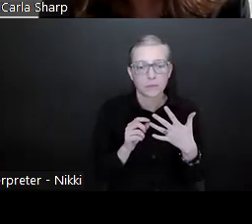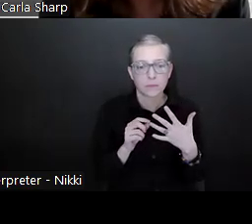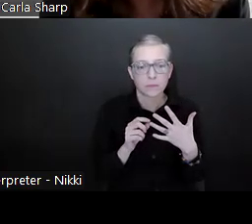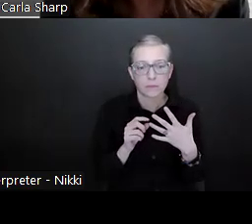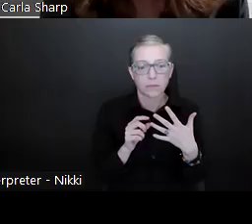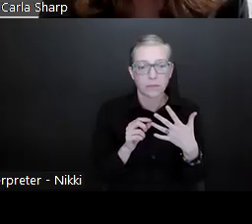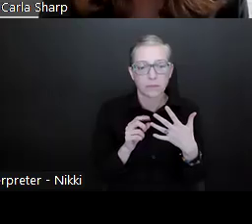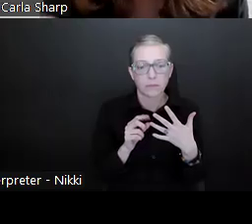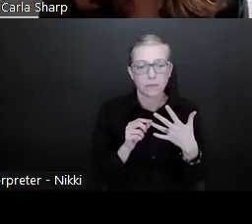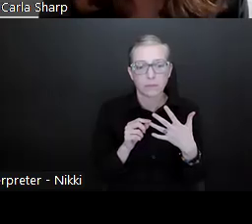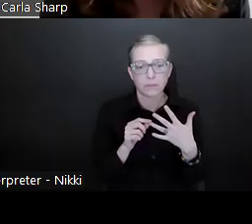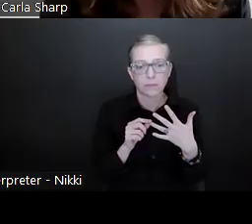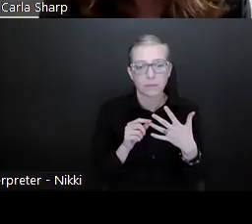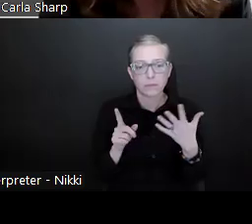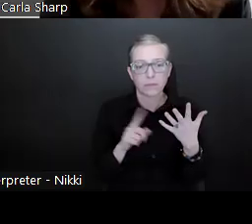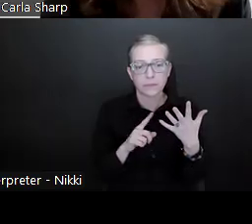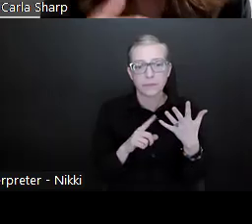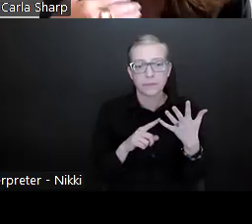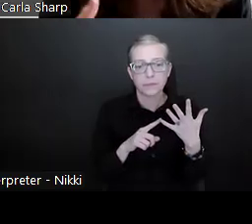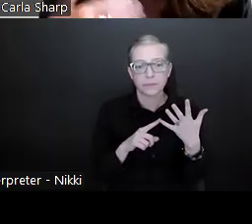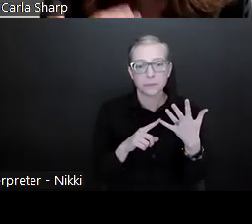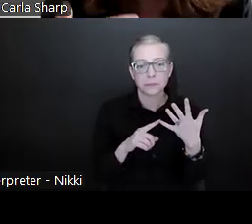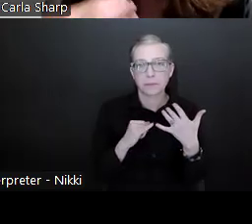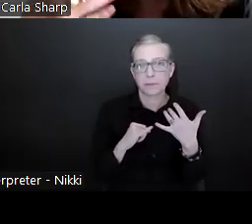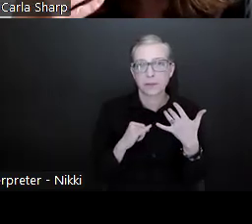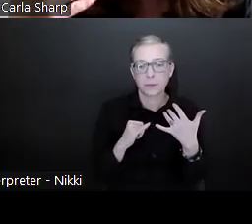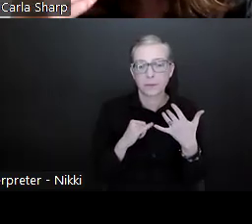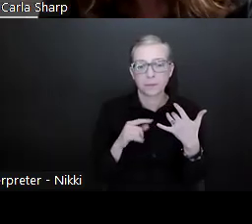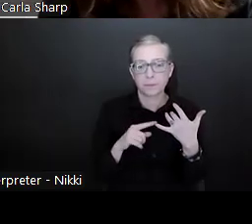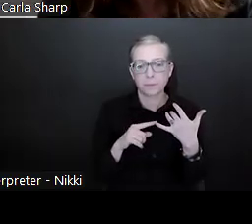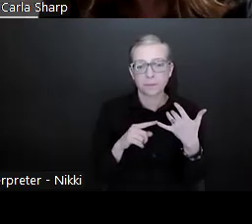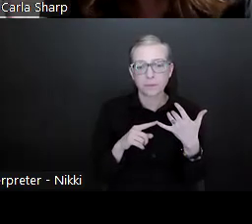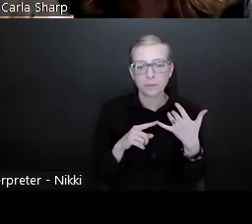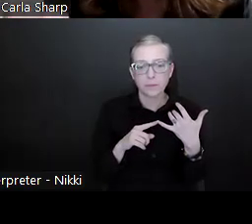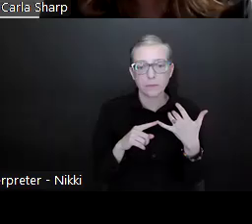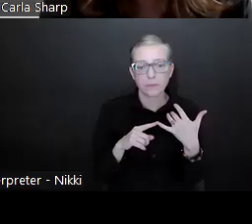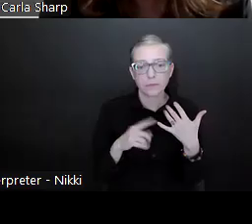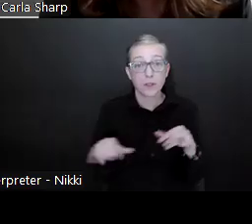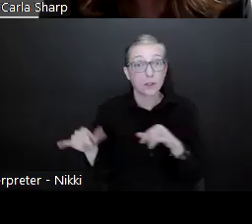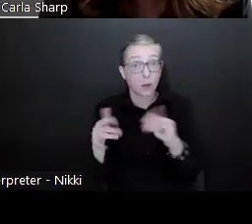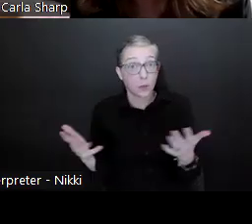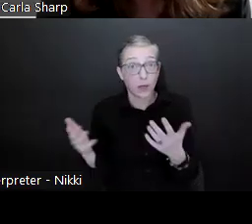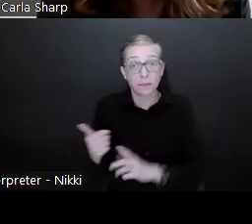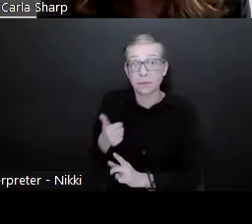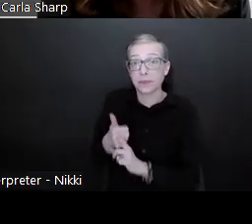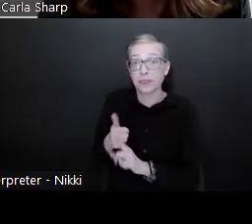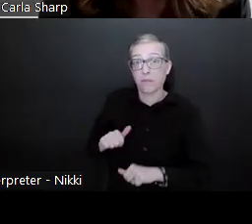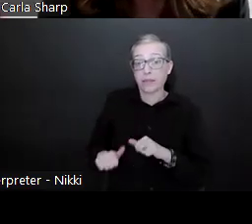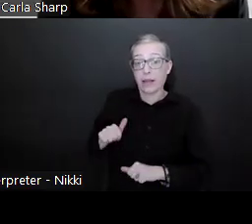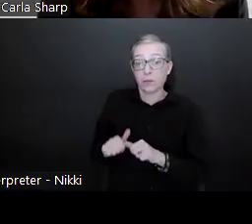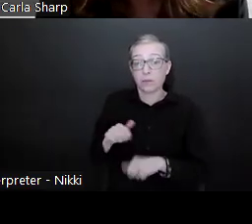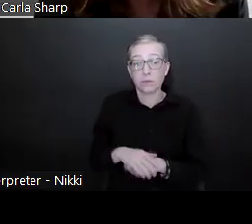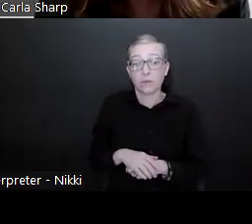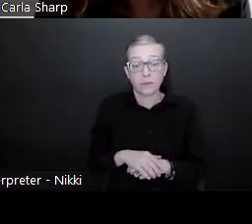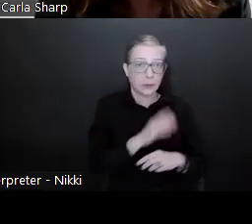aren't effective. And what are these factors? What are the factors that are the common factors? It's self-doubt, it's humility,